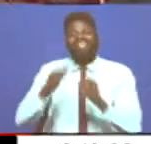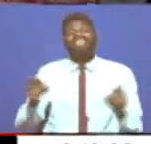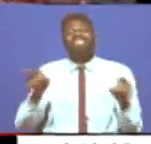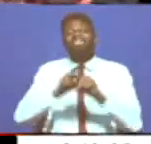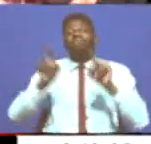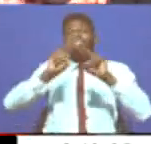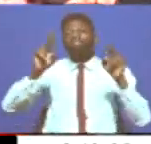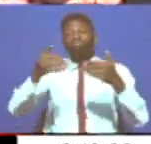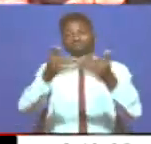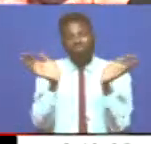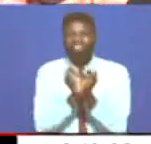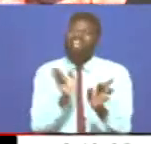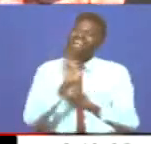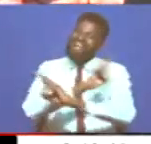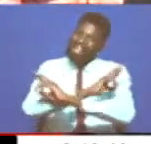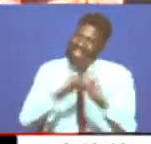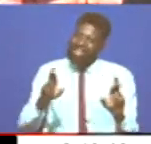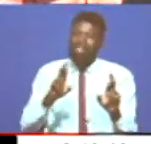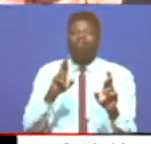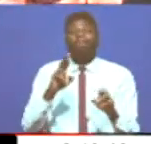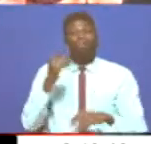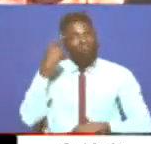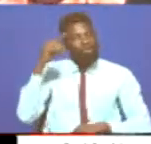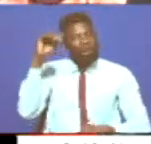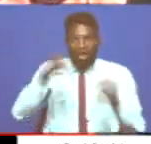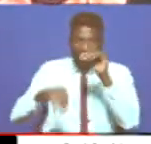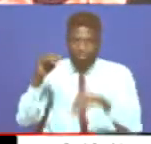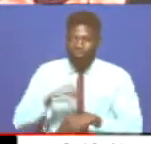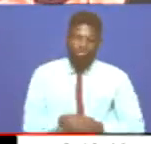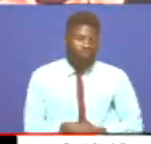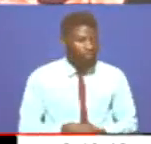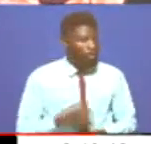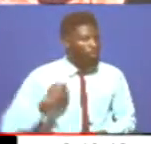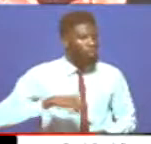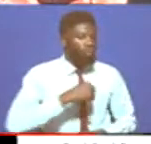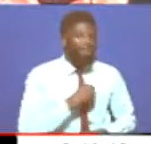are fully prepared for elections, and